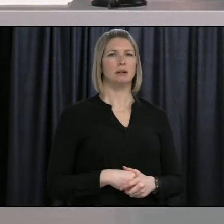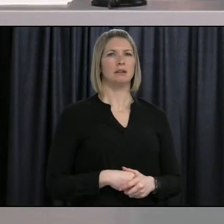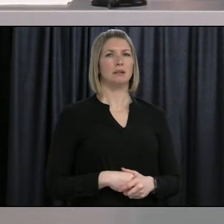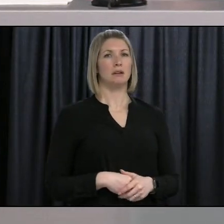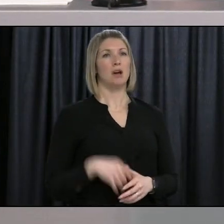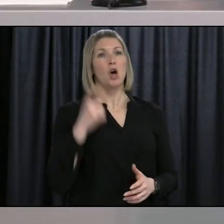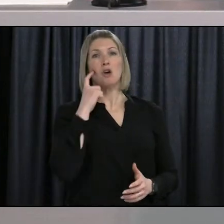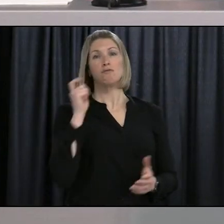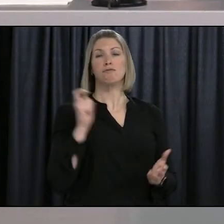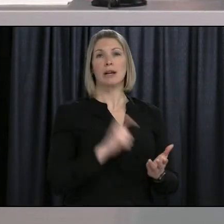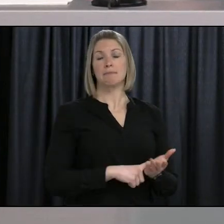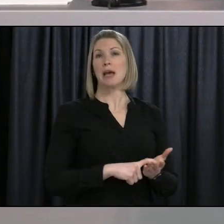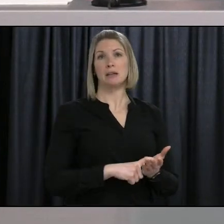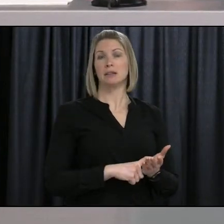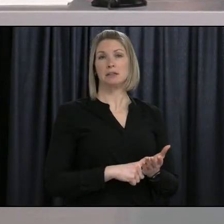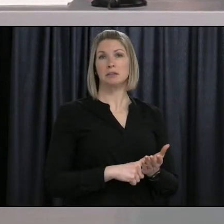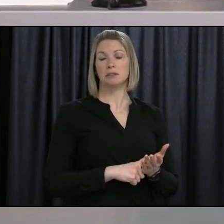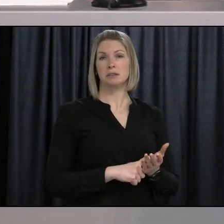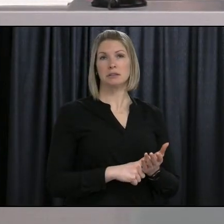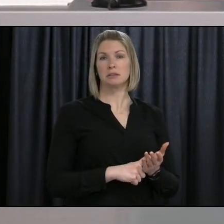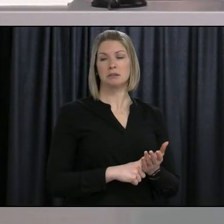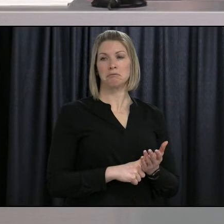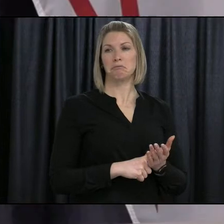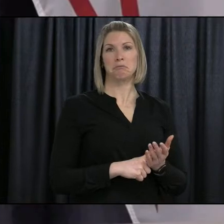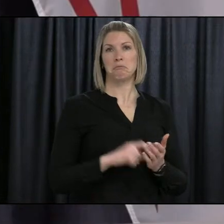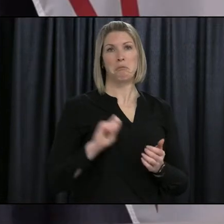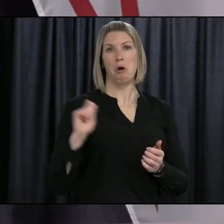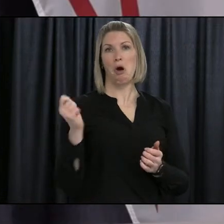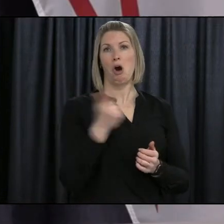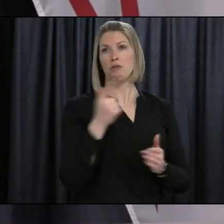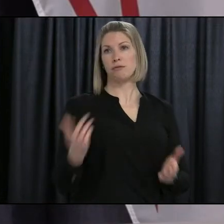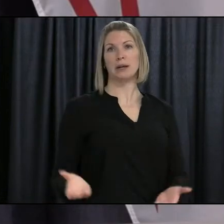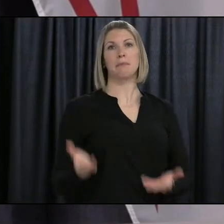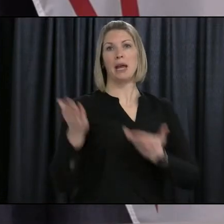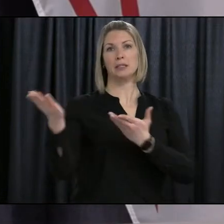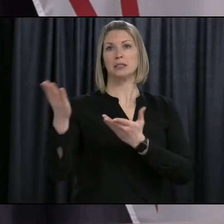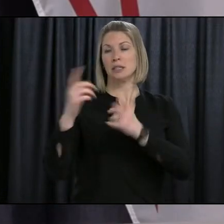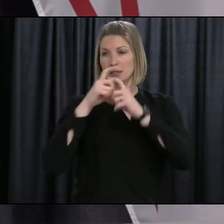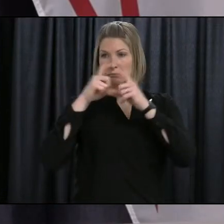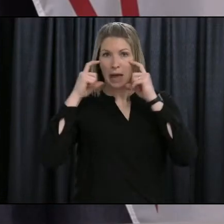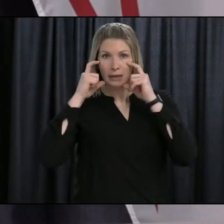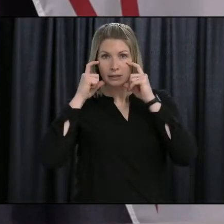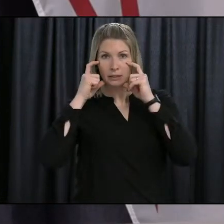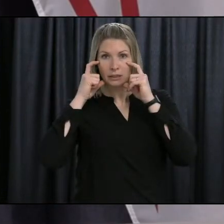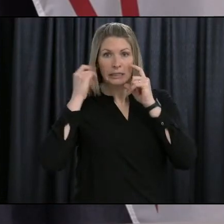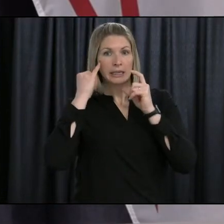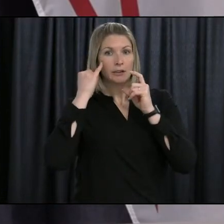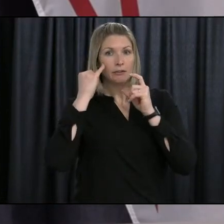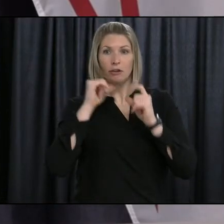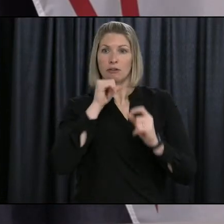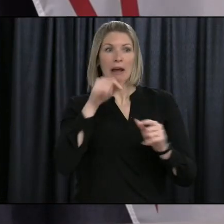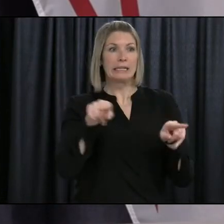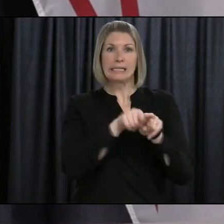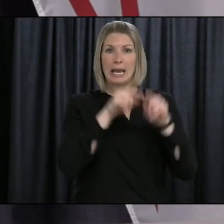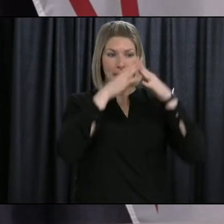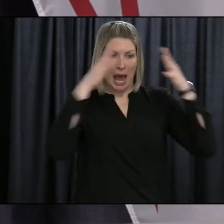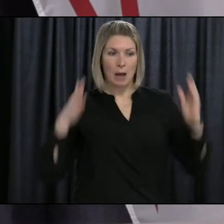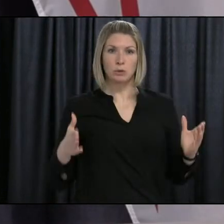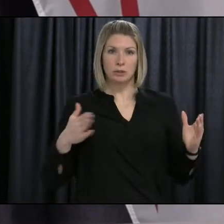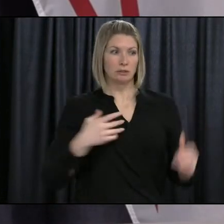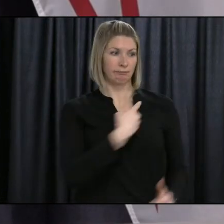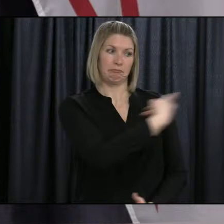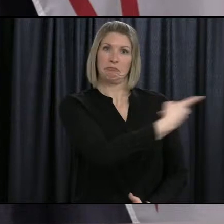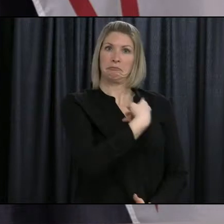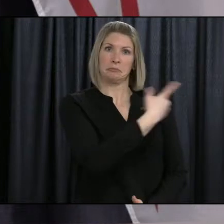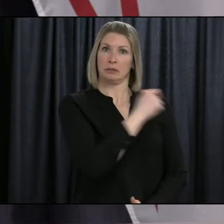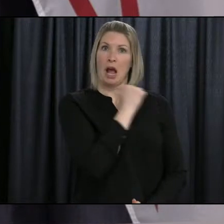just recommended that everybody should be wearing masks outside of their household bubble, so I think we just need to set the example and just